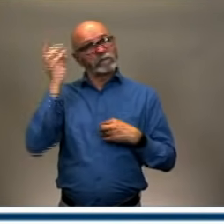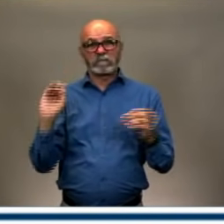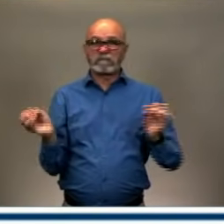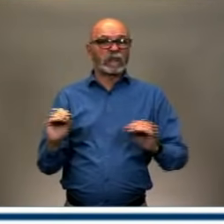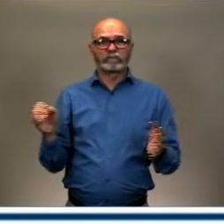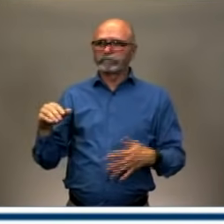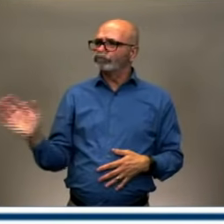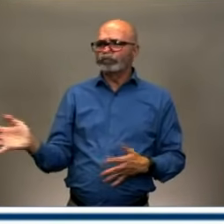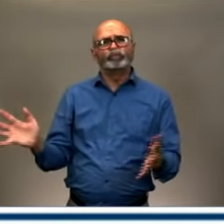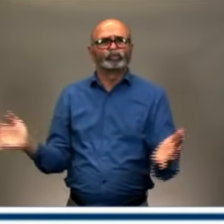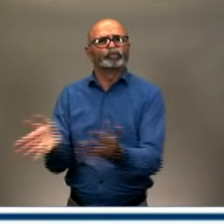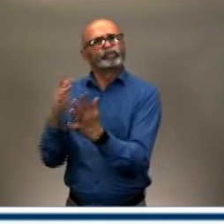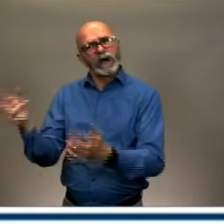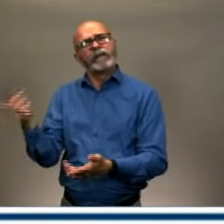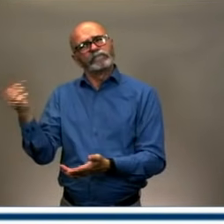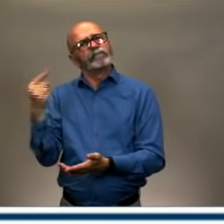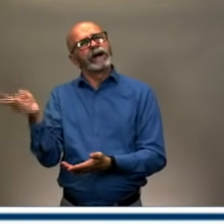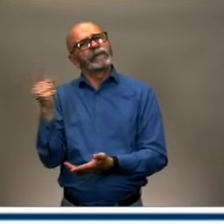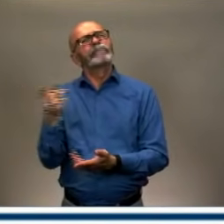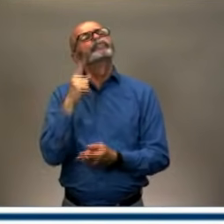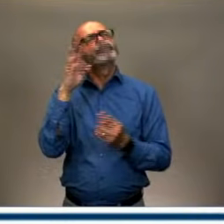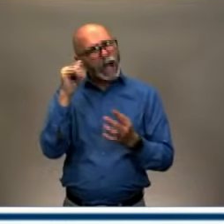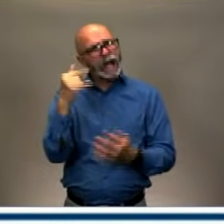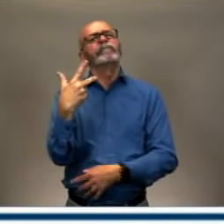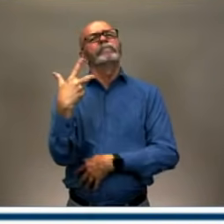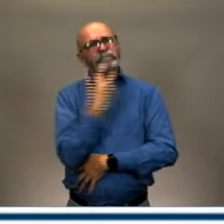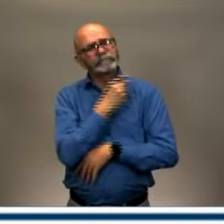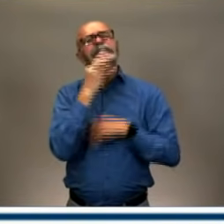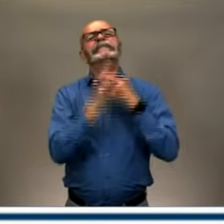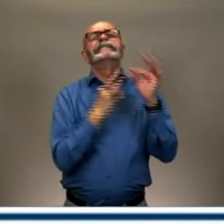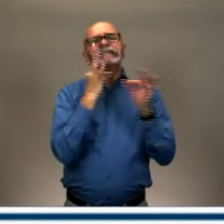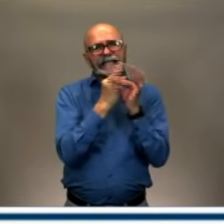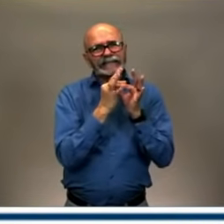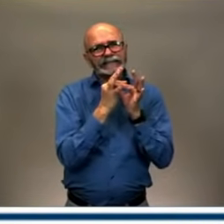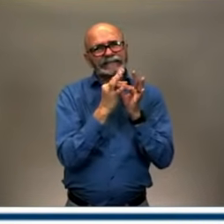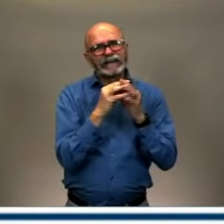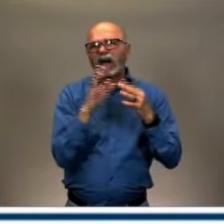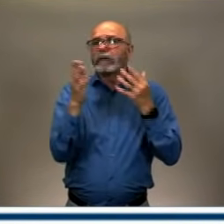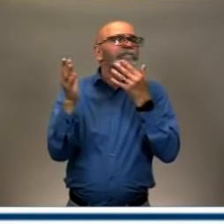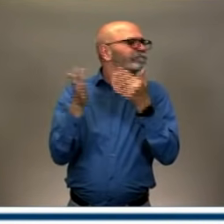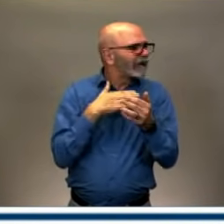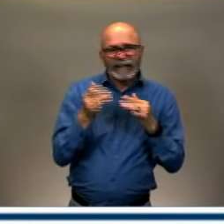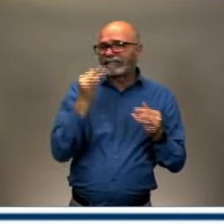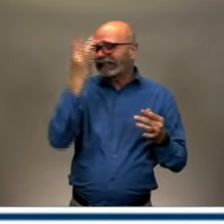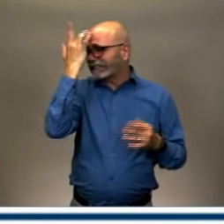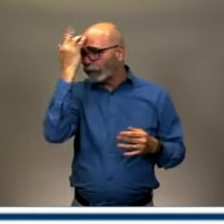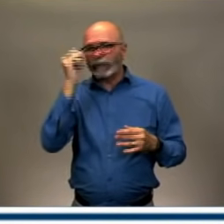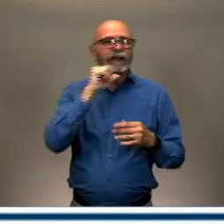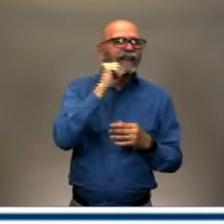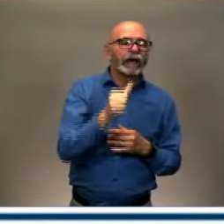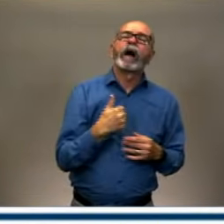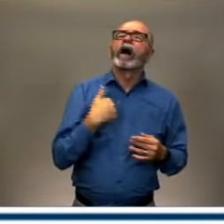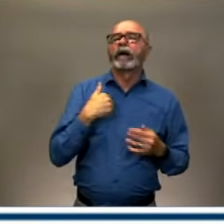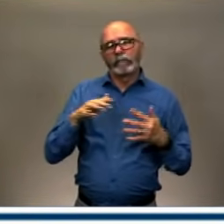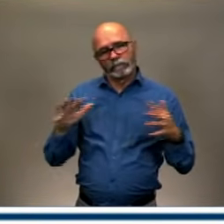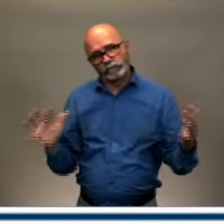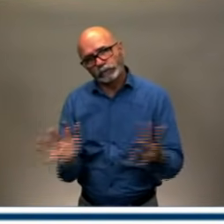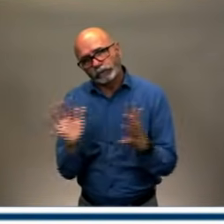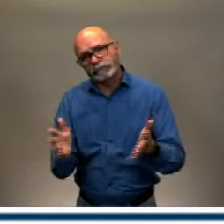go online and get a book for a test, even if they don't have symptoms. We encourage people to do that, and we also are